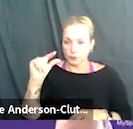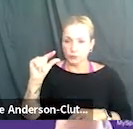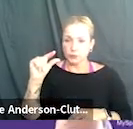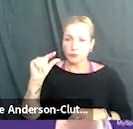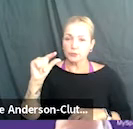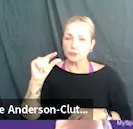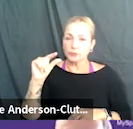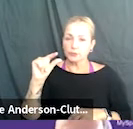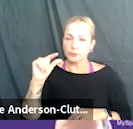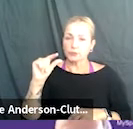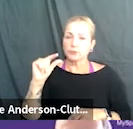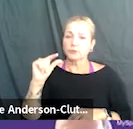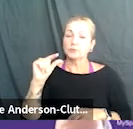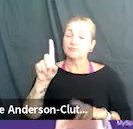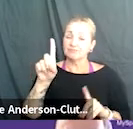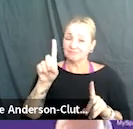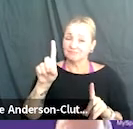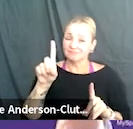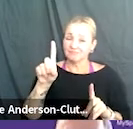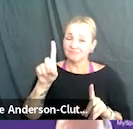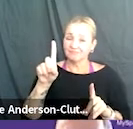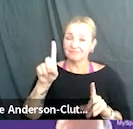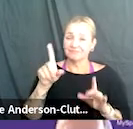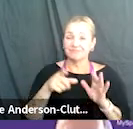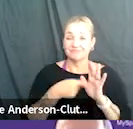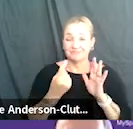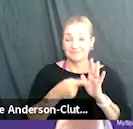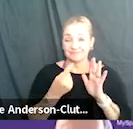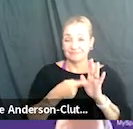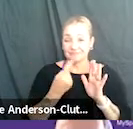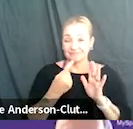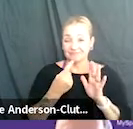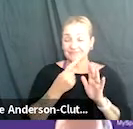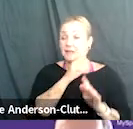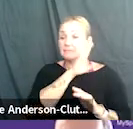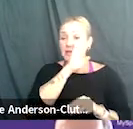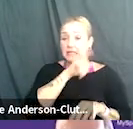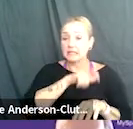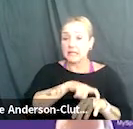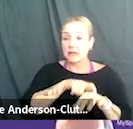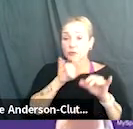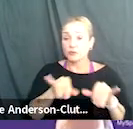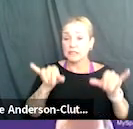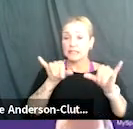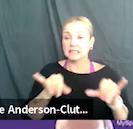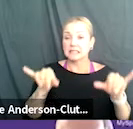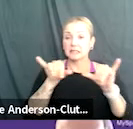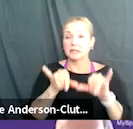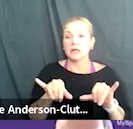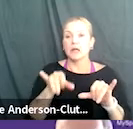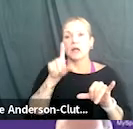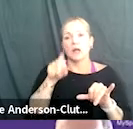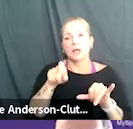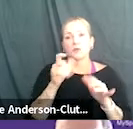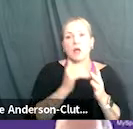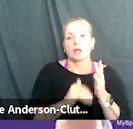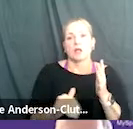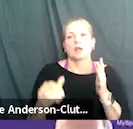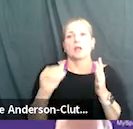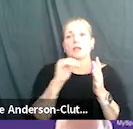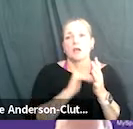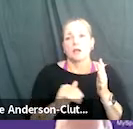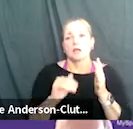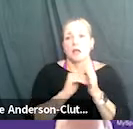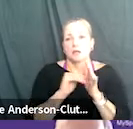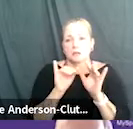like that would take so long, it would actually keep him up well beyond his bedtime. And then he was late falling asleep. And so and on the next day, this